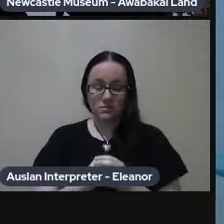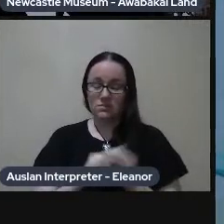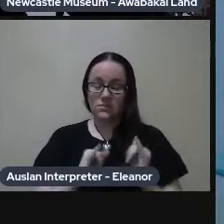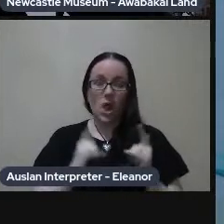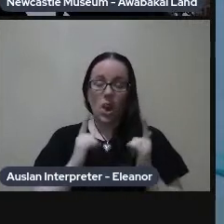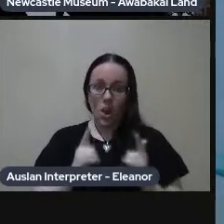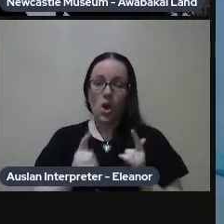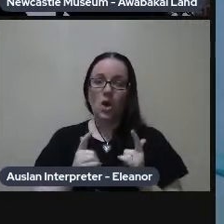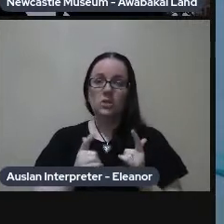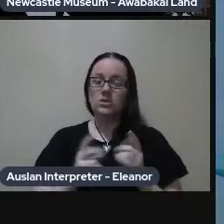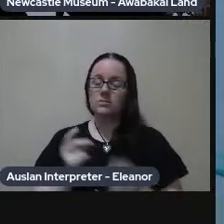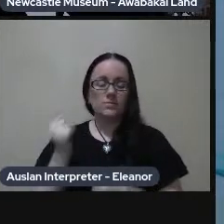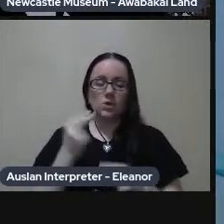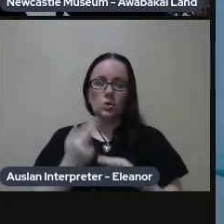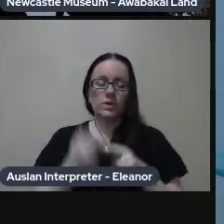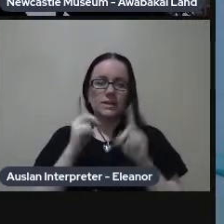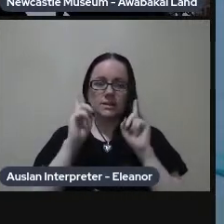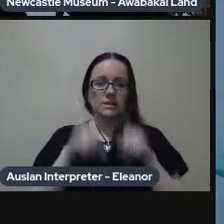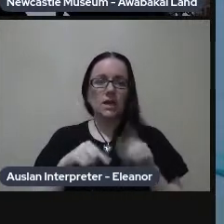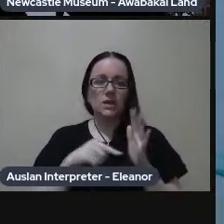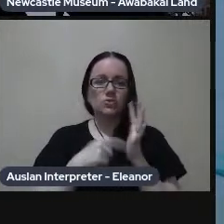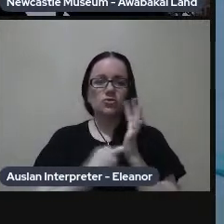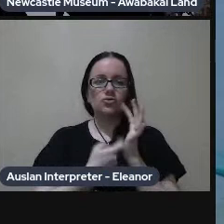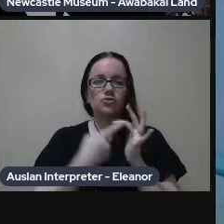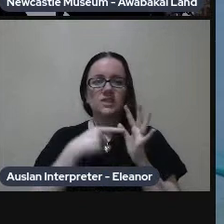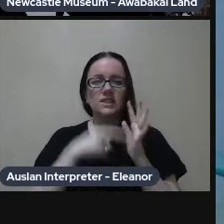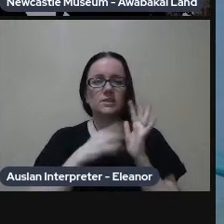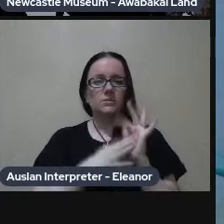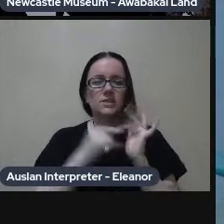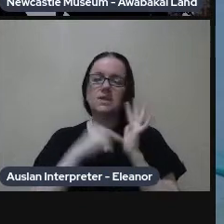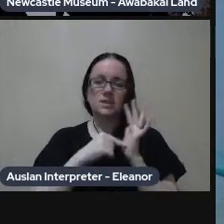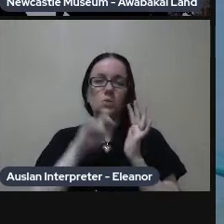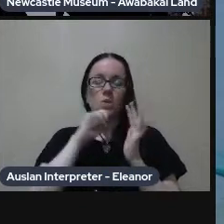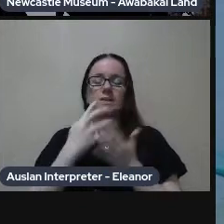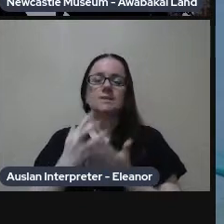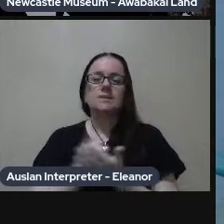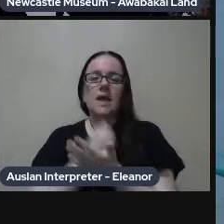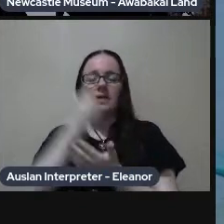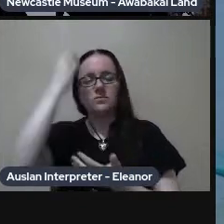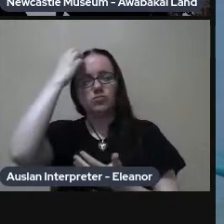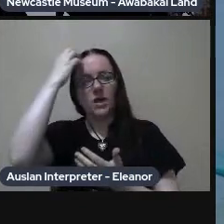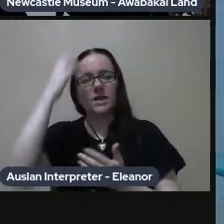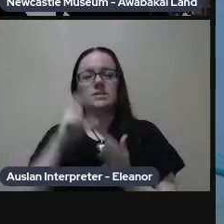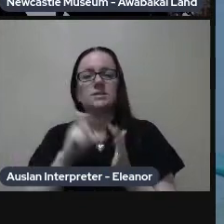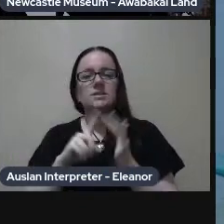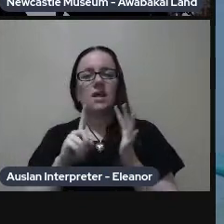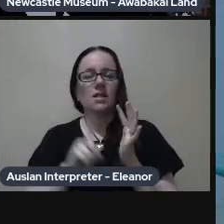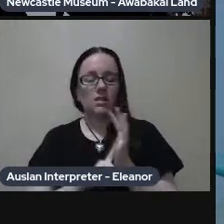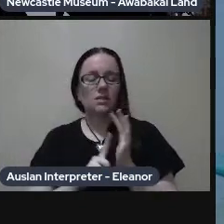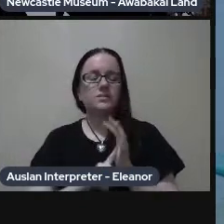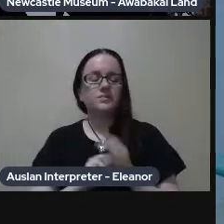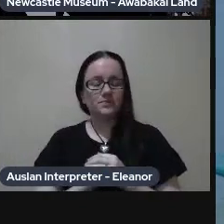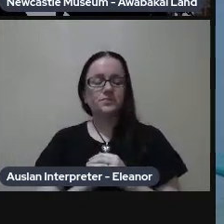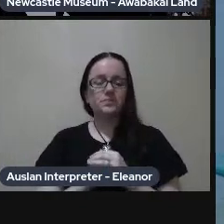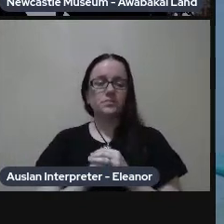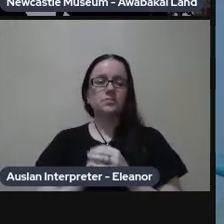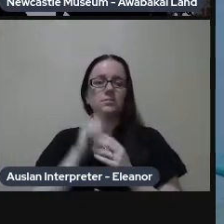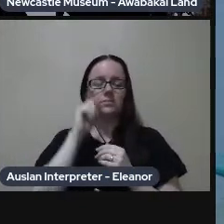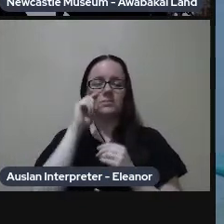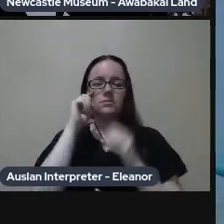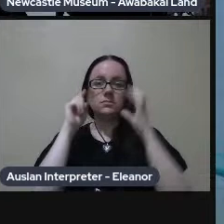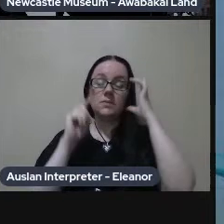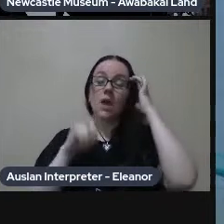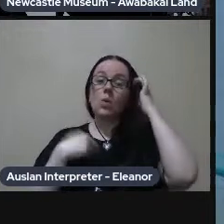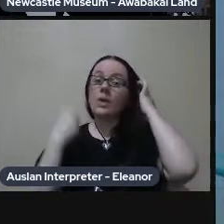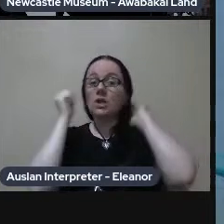I wanted to give you just a very brief update on what's happening here in Newcastle and across the Hunter New England region, because we know